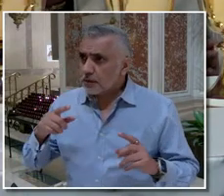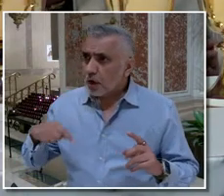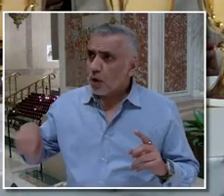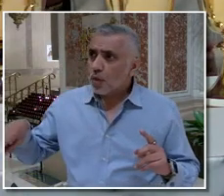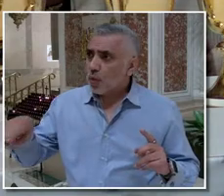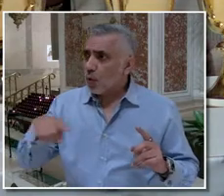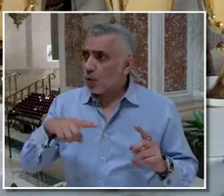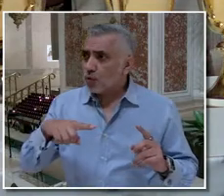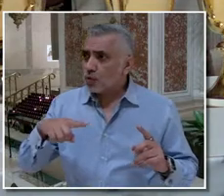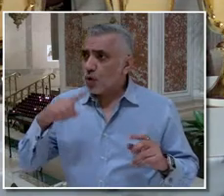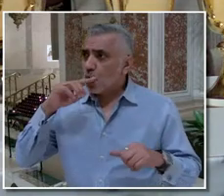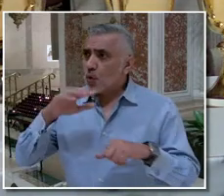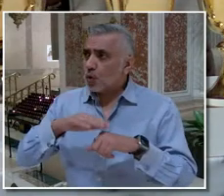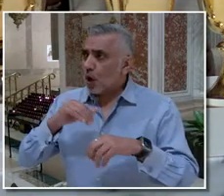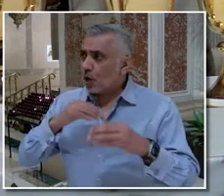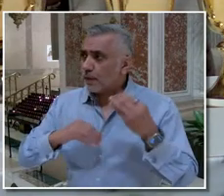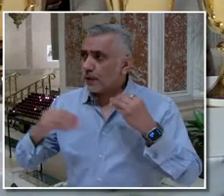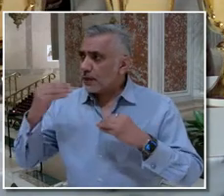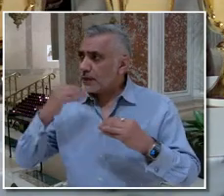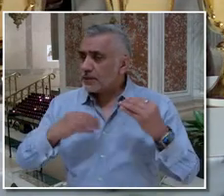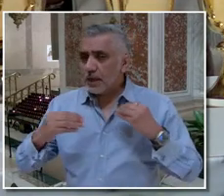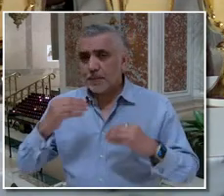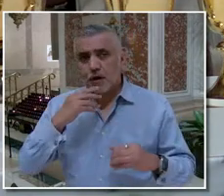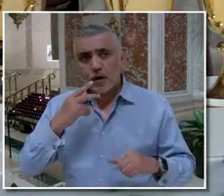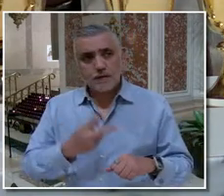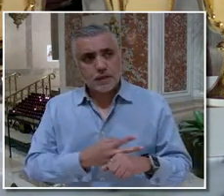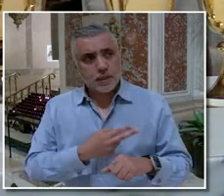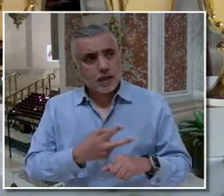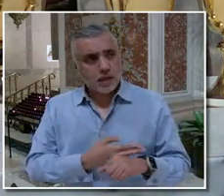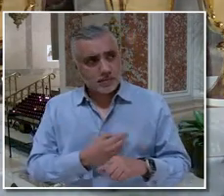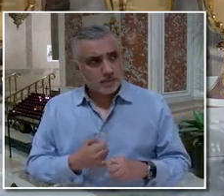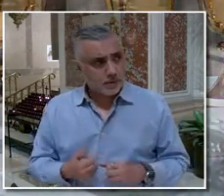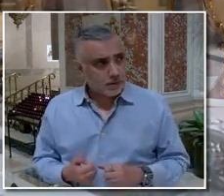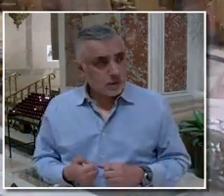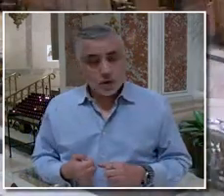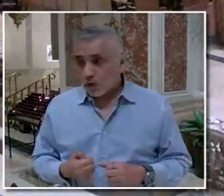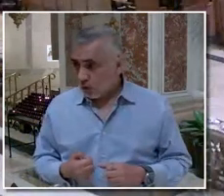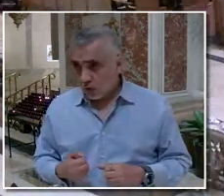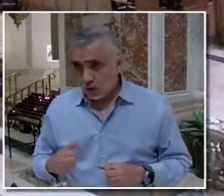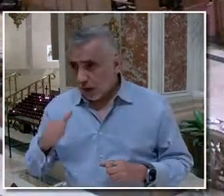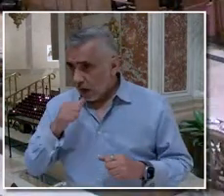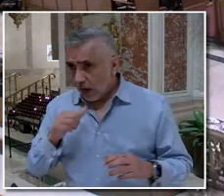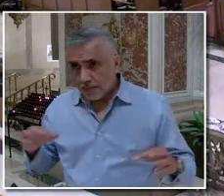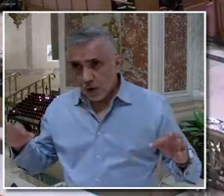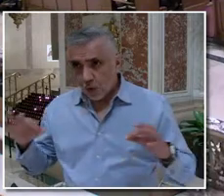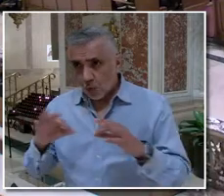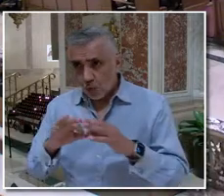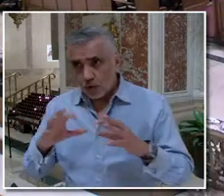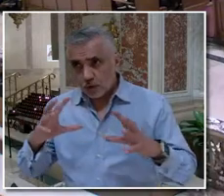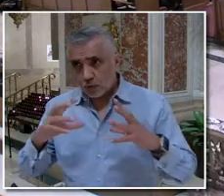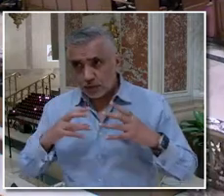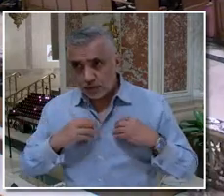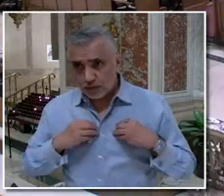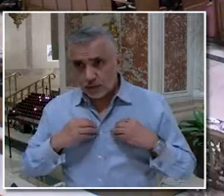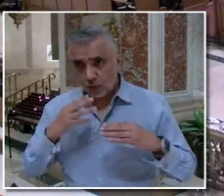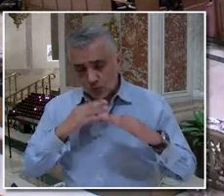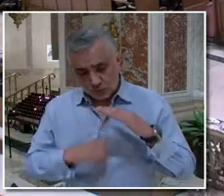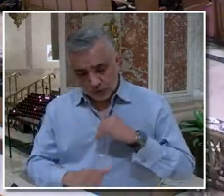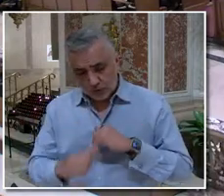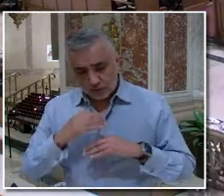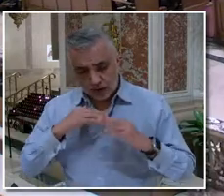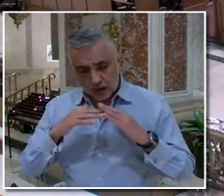those called to the supper of the Lamb. Lord, I am not worthy that you should enter into my